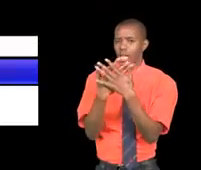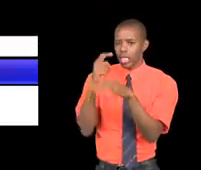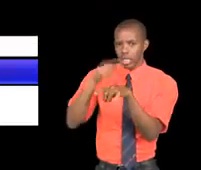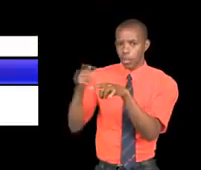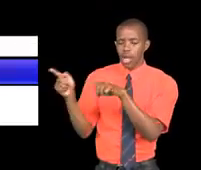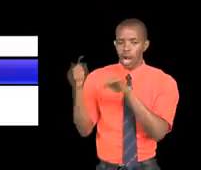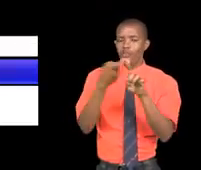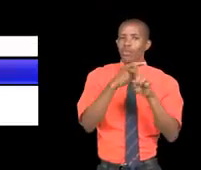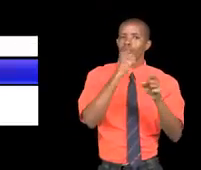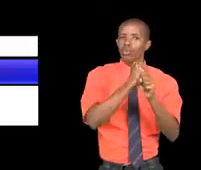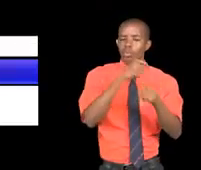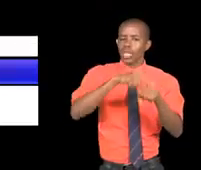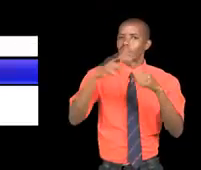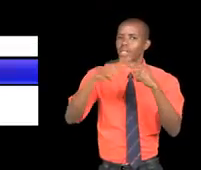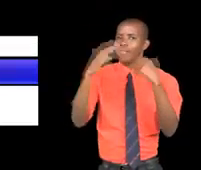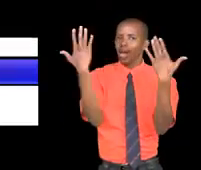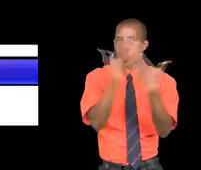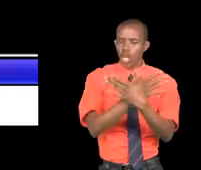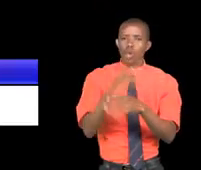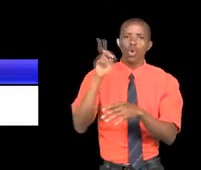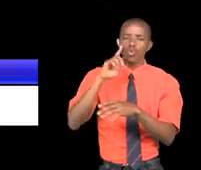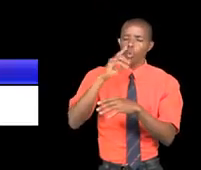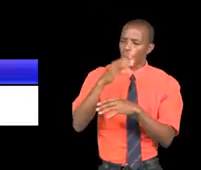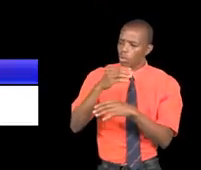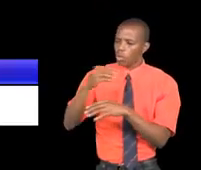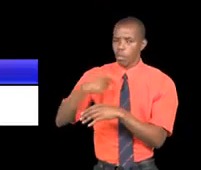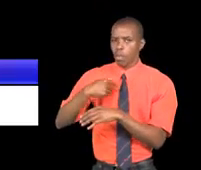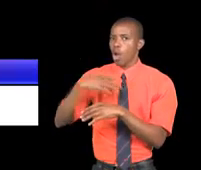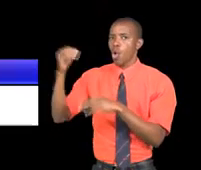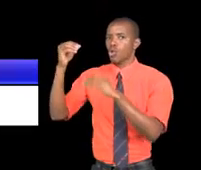moja, alafu kesho yake naenda shule.